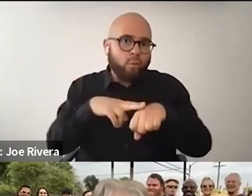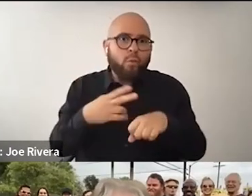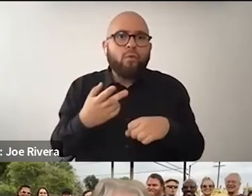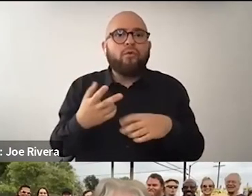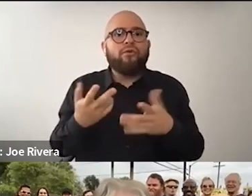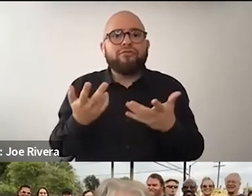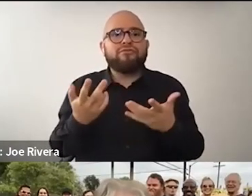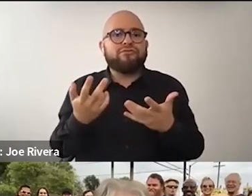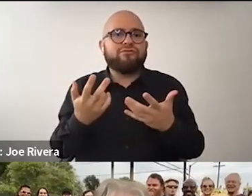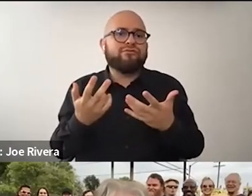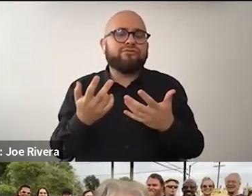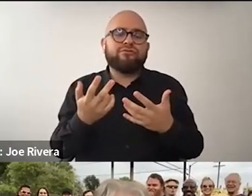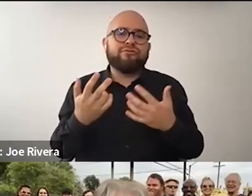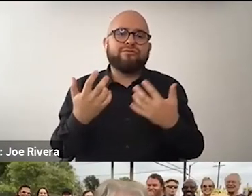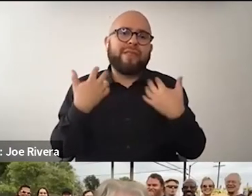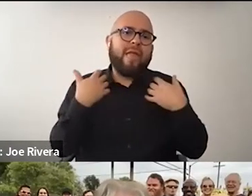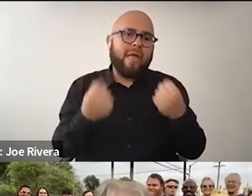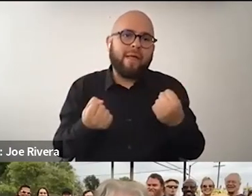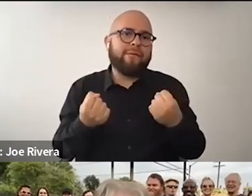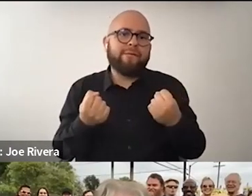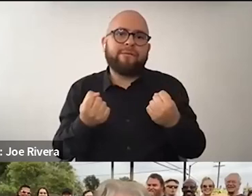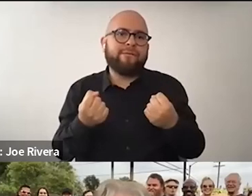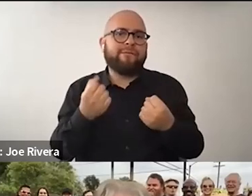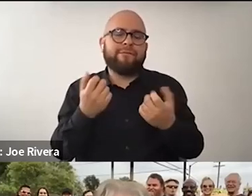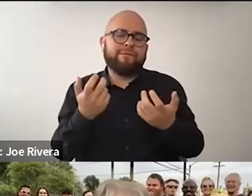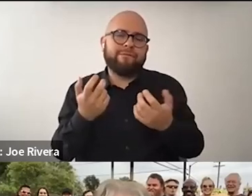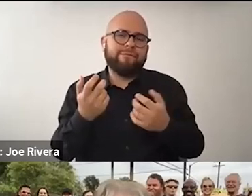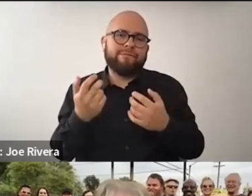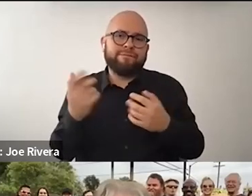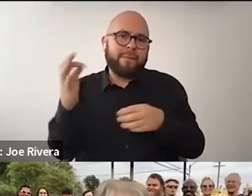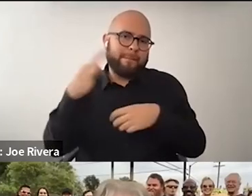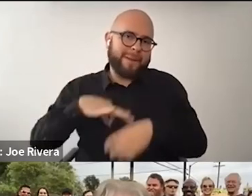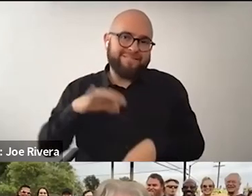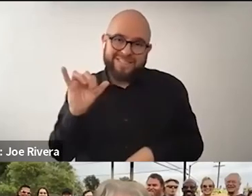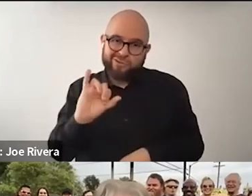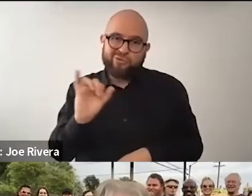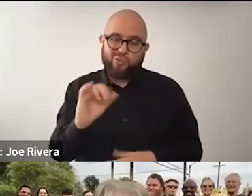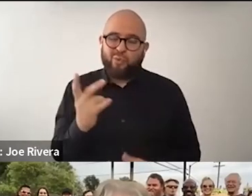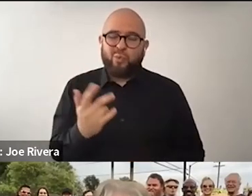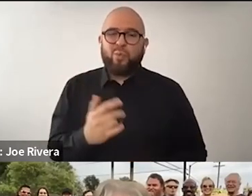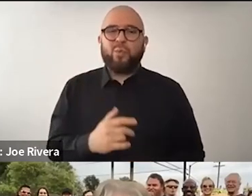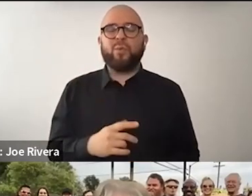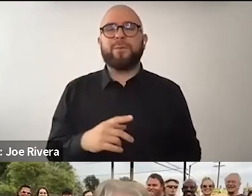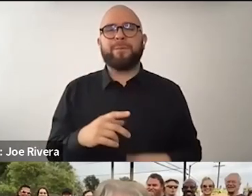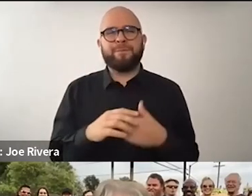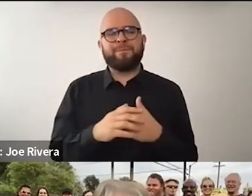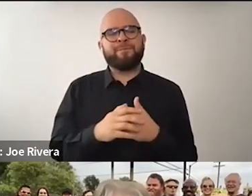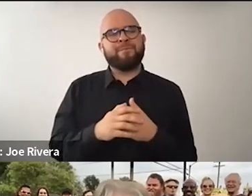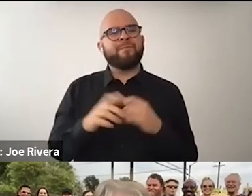It all changed. It came to a point when people realized that